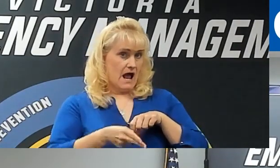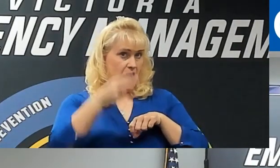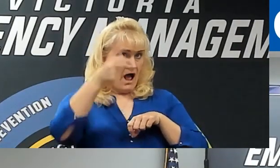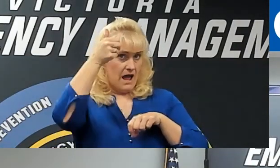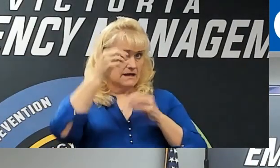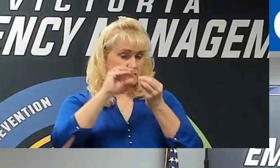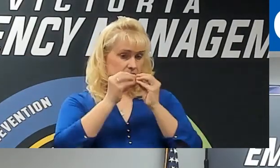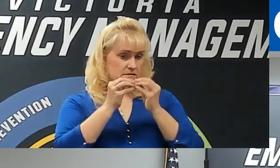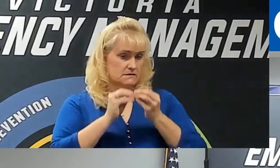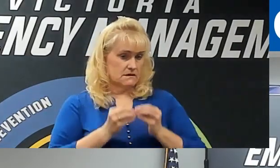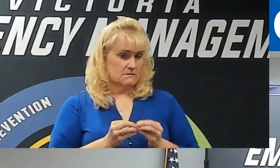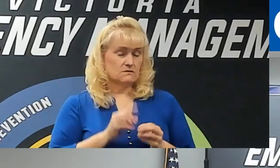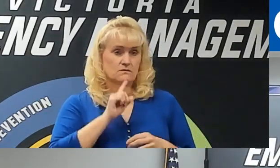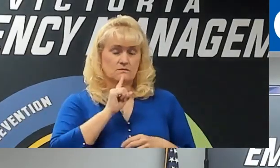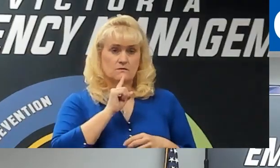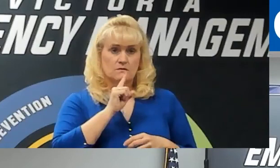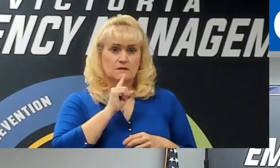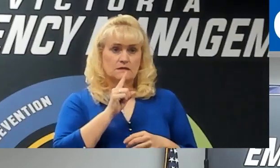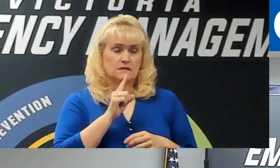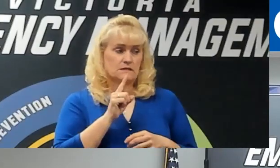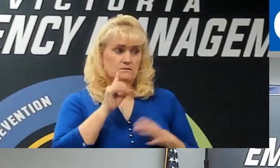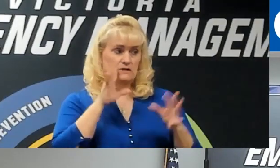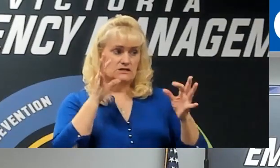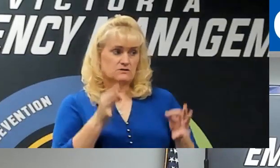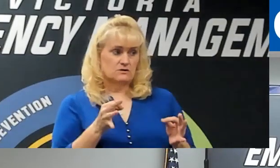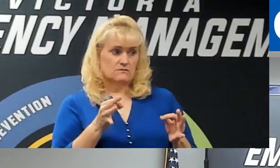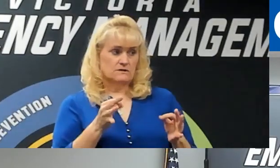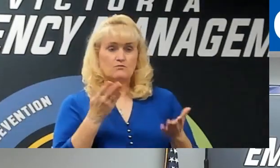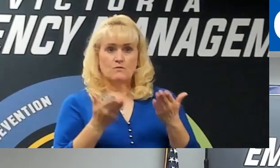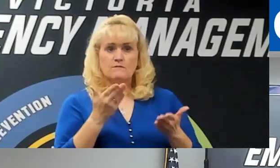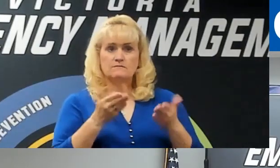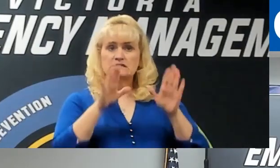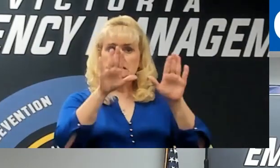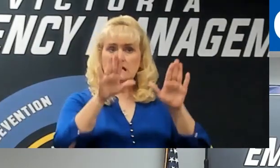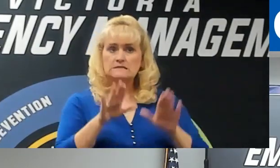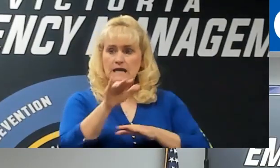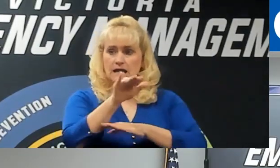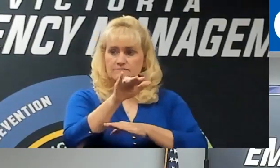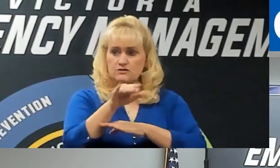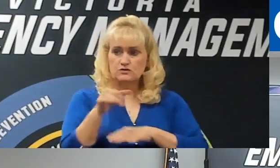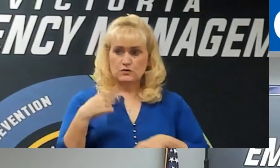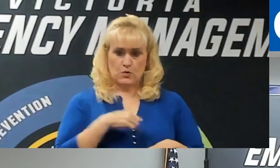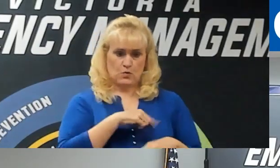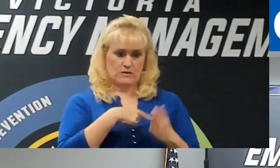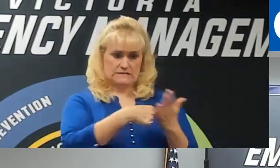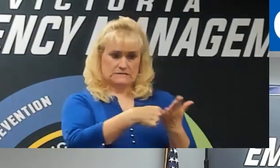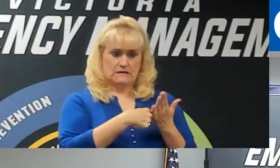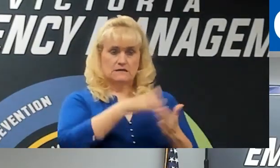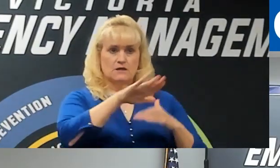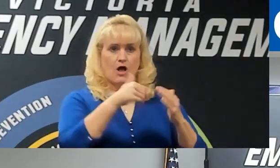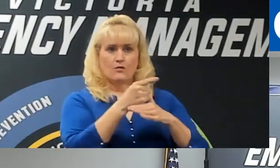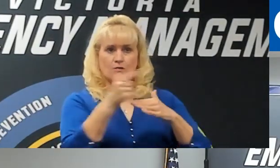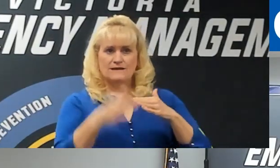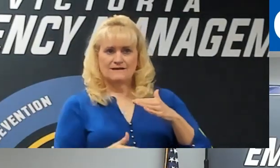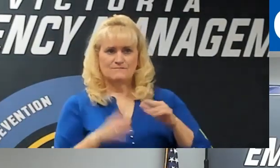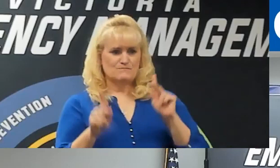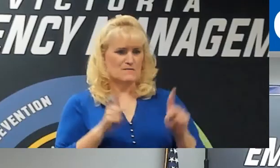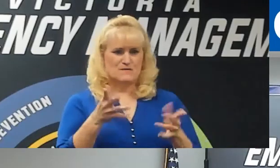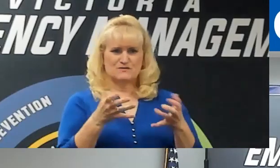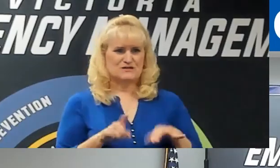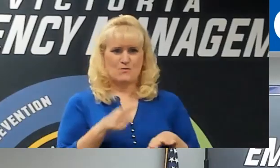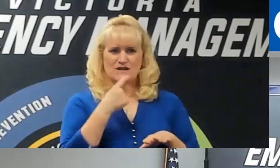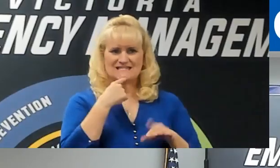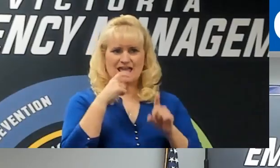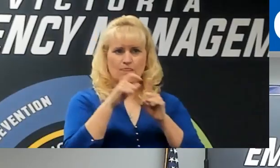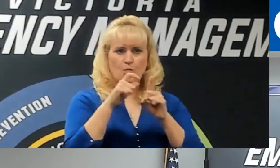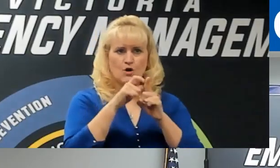counts, really, terminated essentially probably Sunday mid-afternoon. We talked all weekend, but nobody really wanted to say the word.